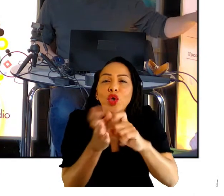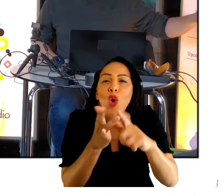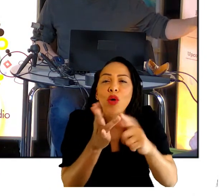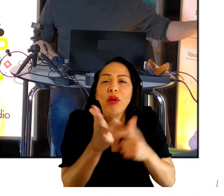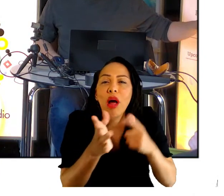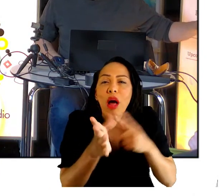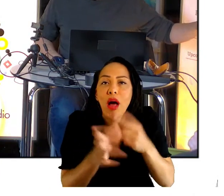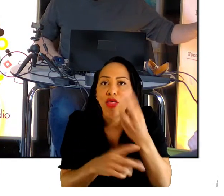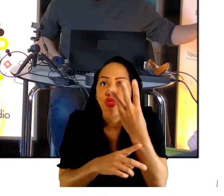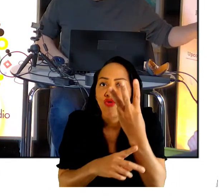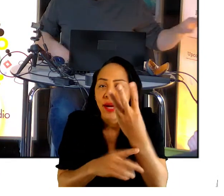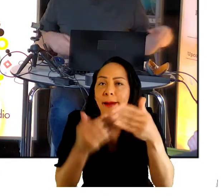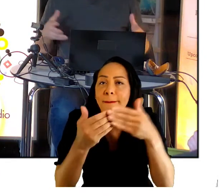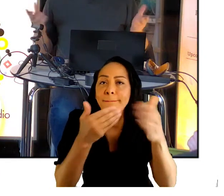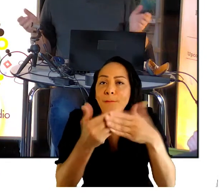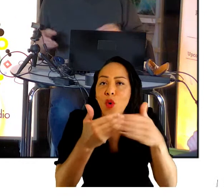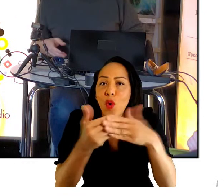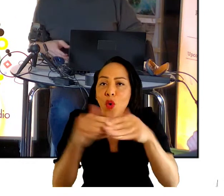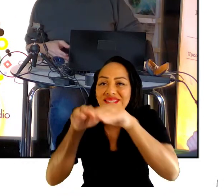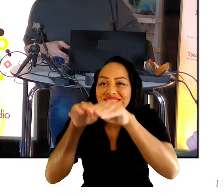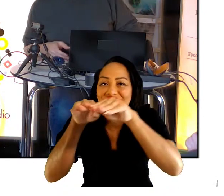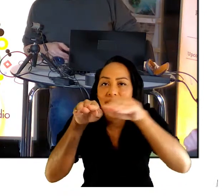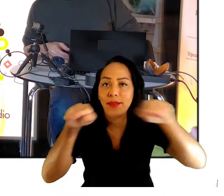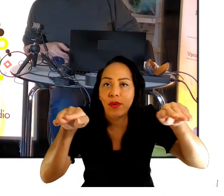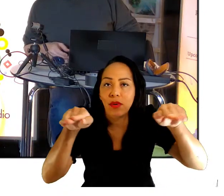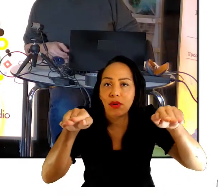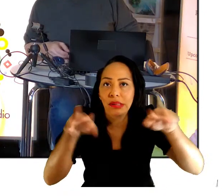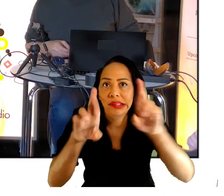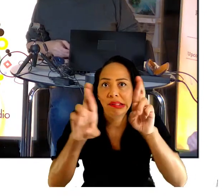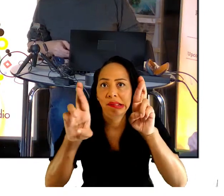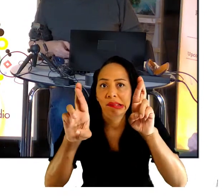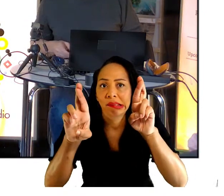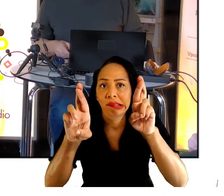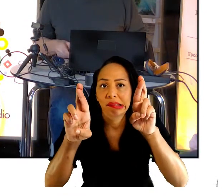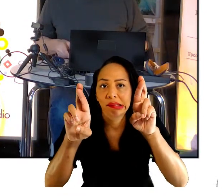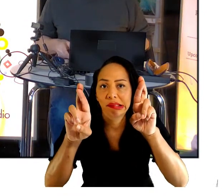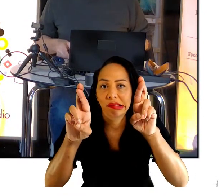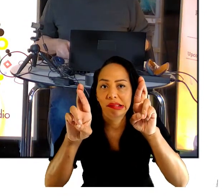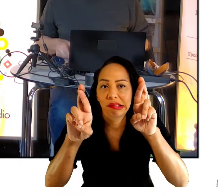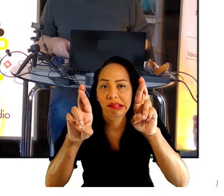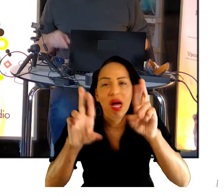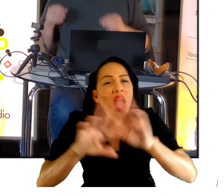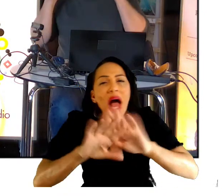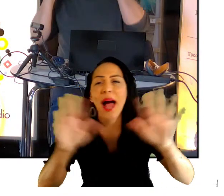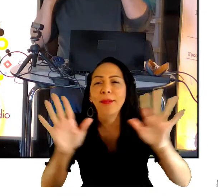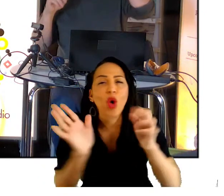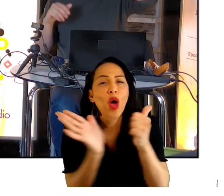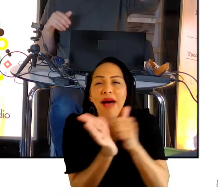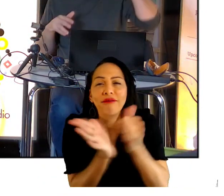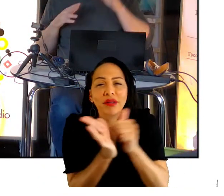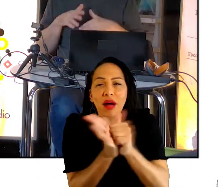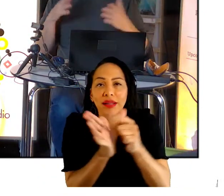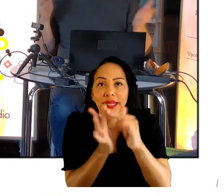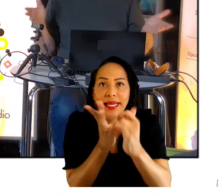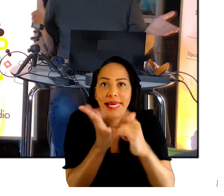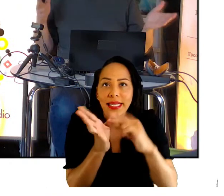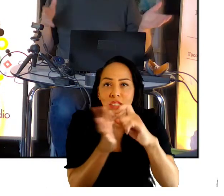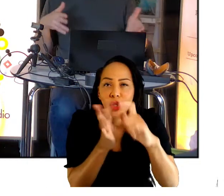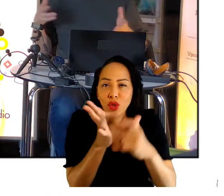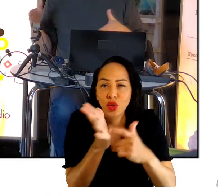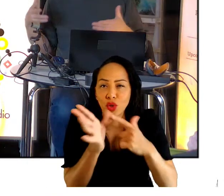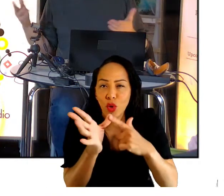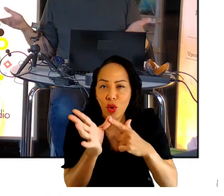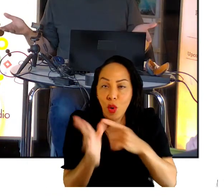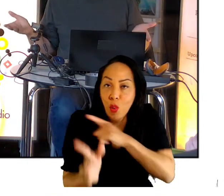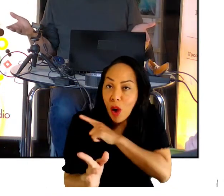That's where the touch word comes in. Try not to make this sound like an advert for Isadora. One of the reasons why we like using Isadora is it works